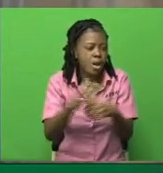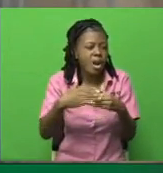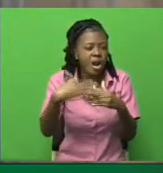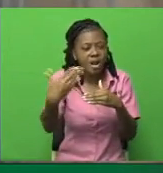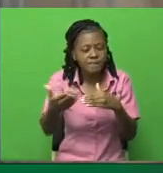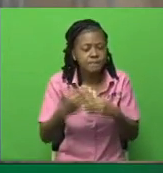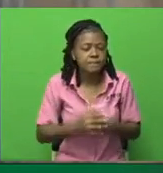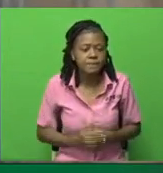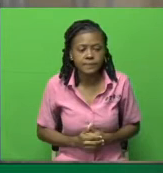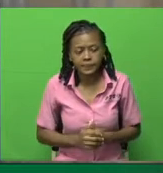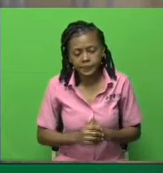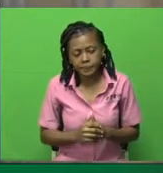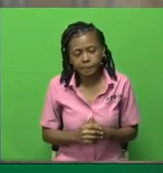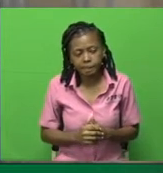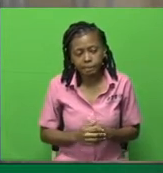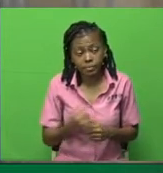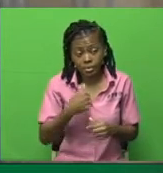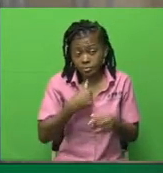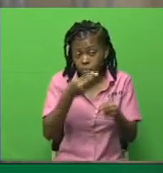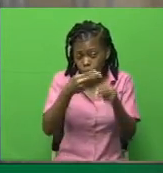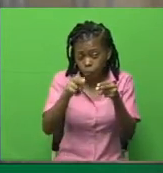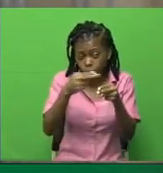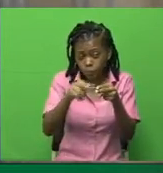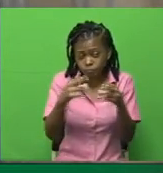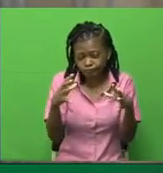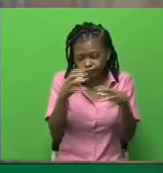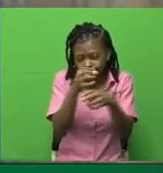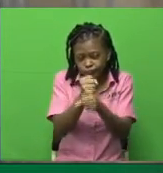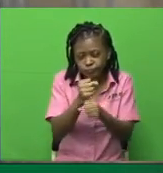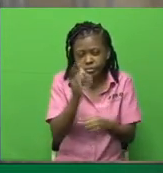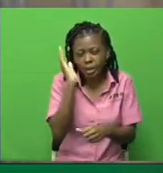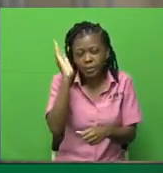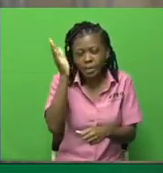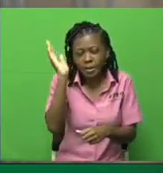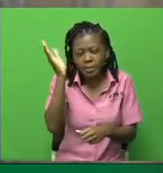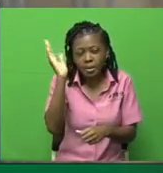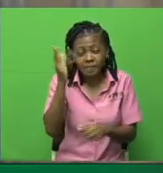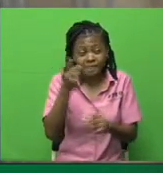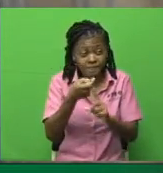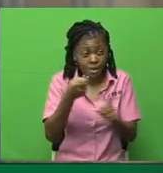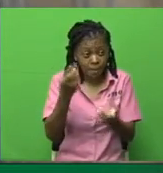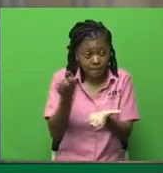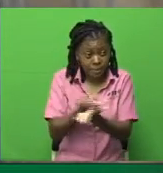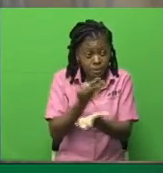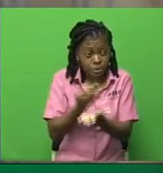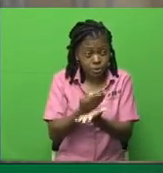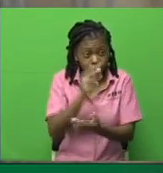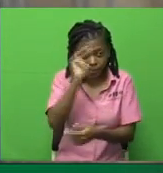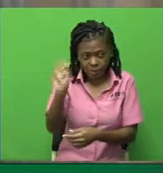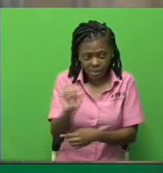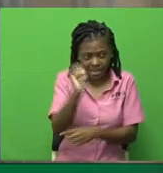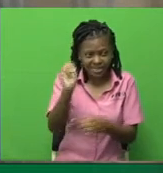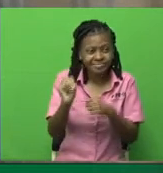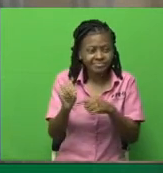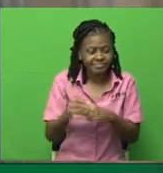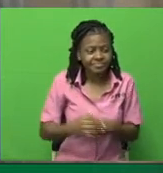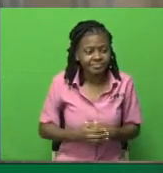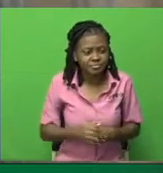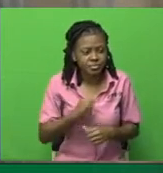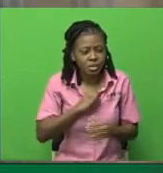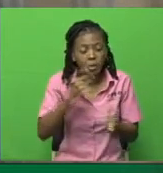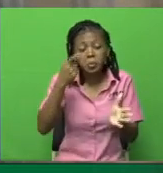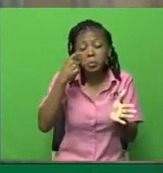if I take a brief overview of the presentation last Monday I noted that the minister began by